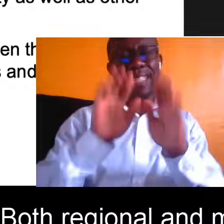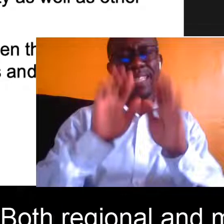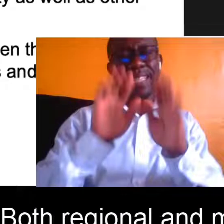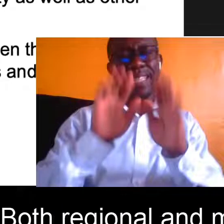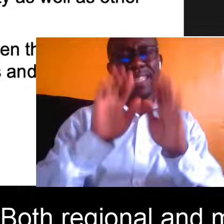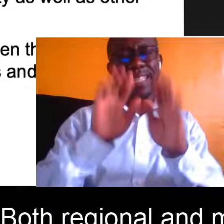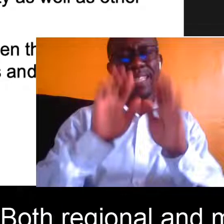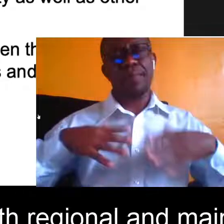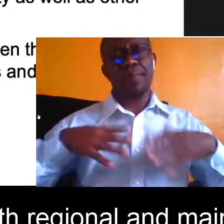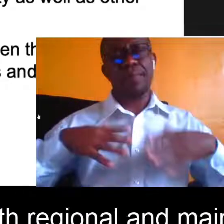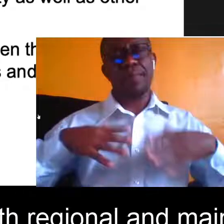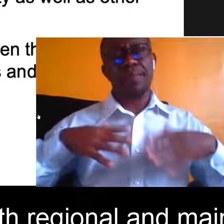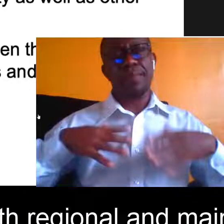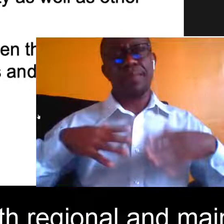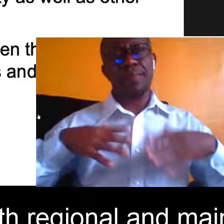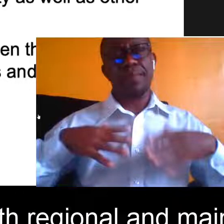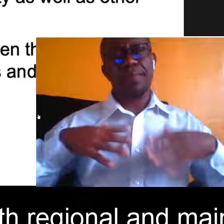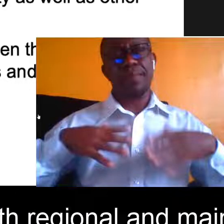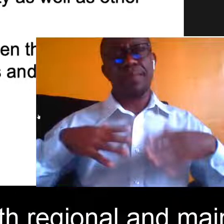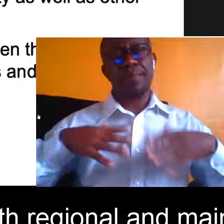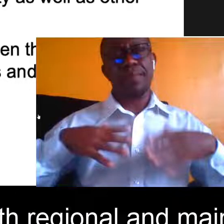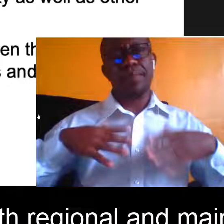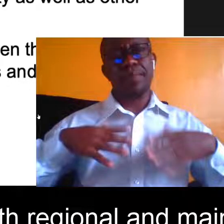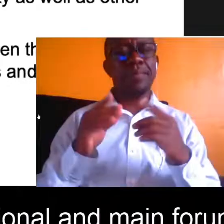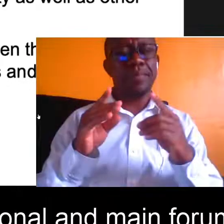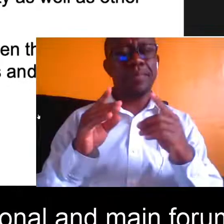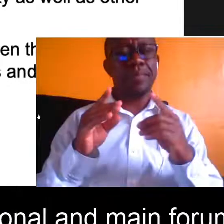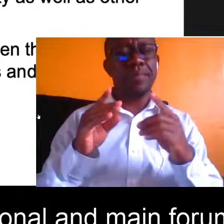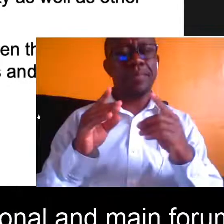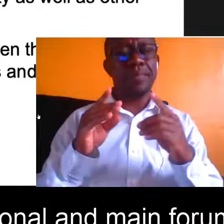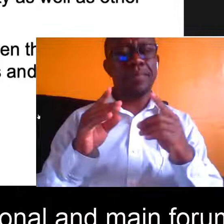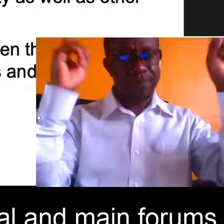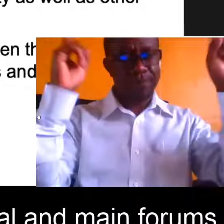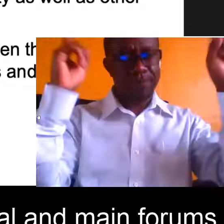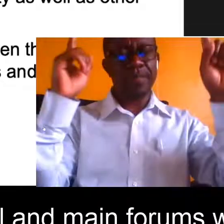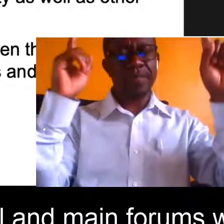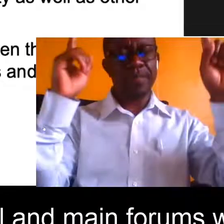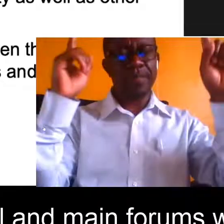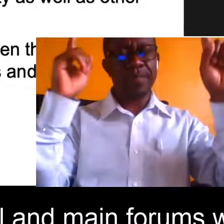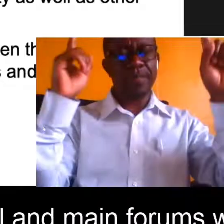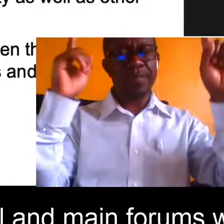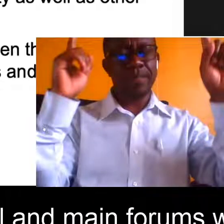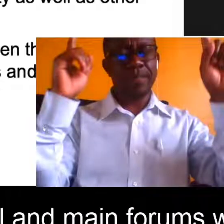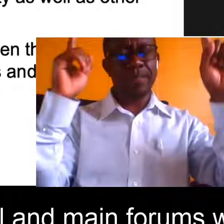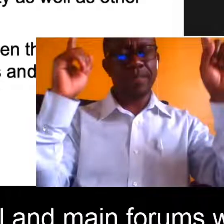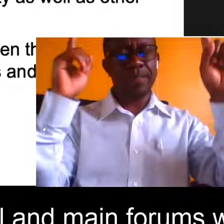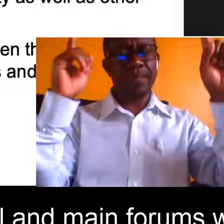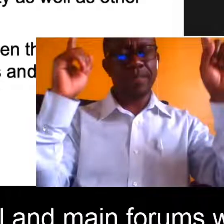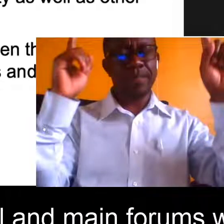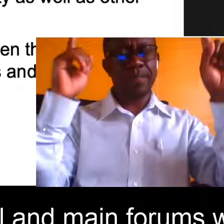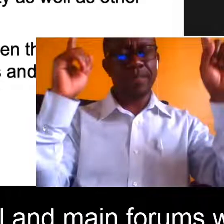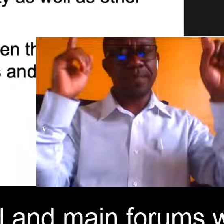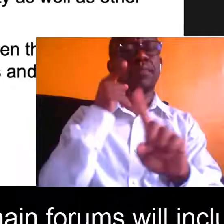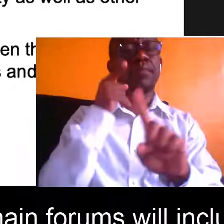deliver on the forum's mandate. So, ladies and gentlemen, you will see that